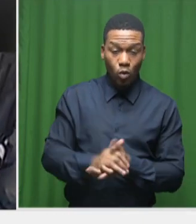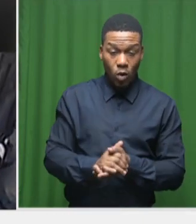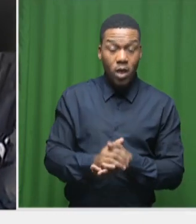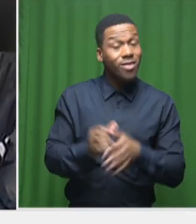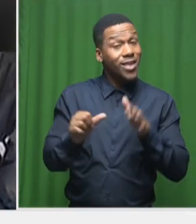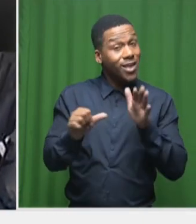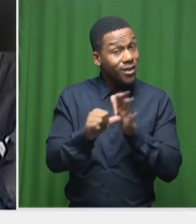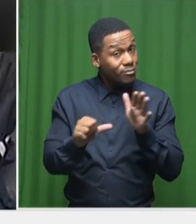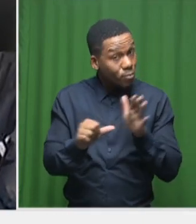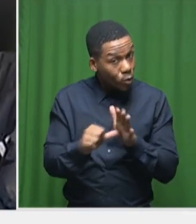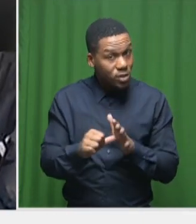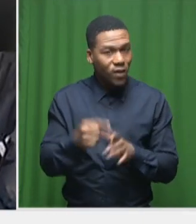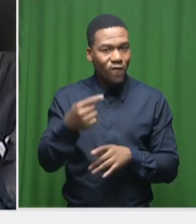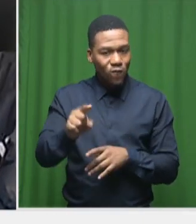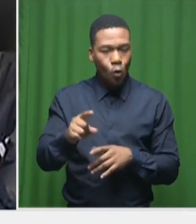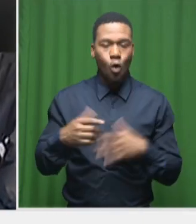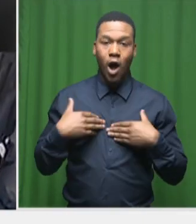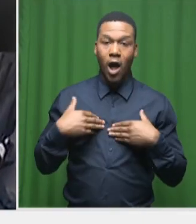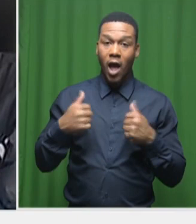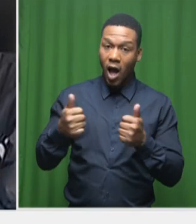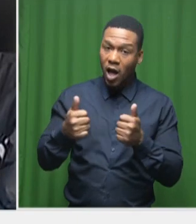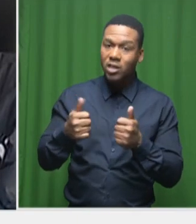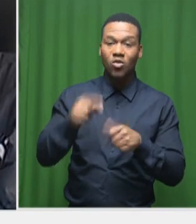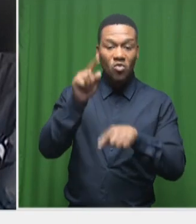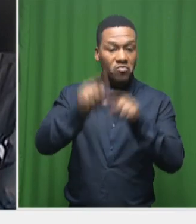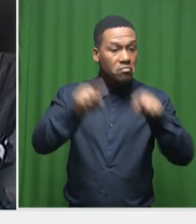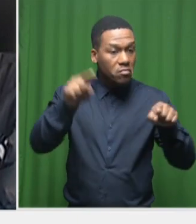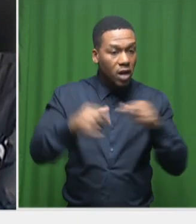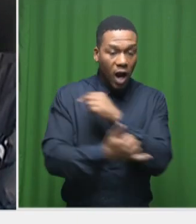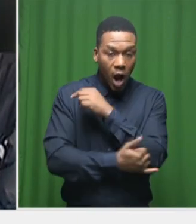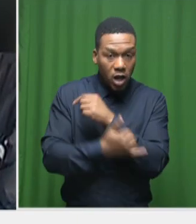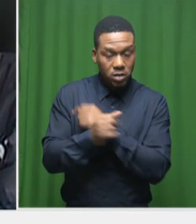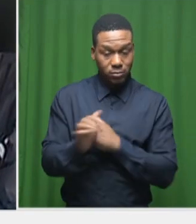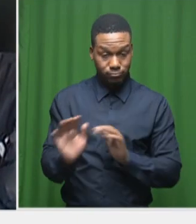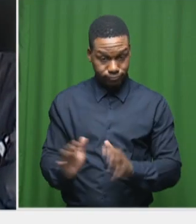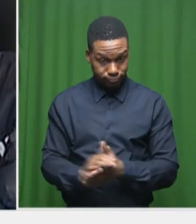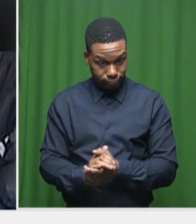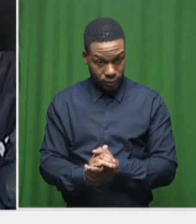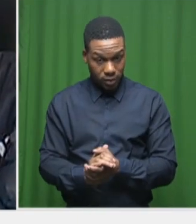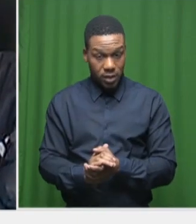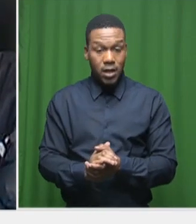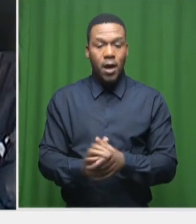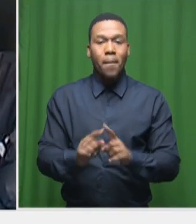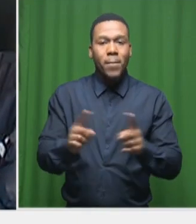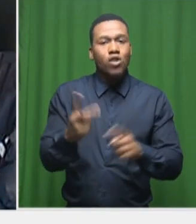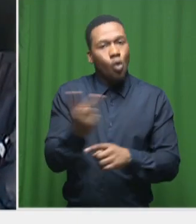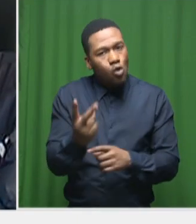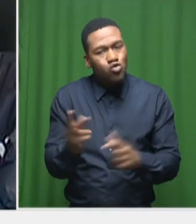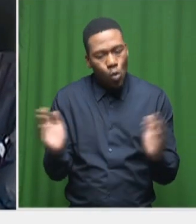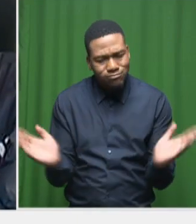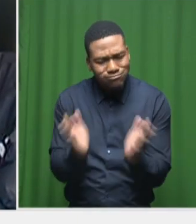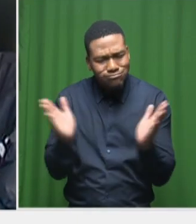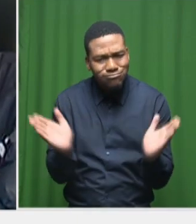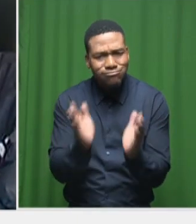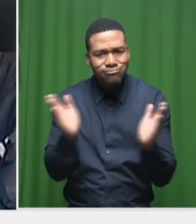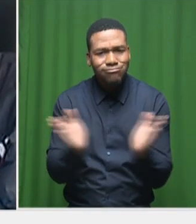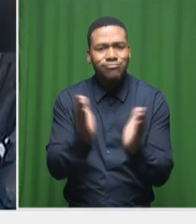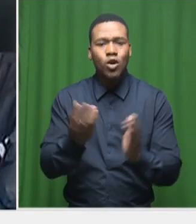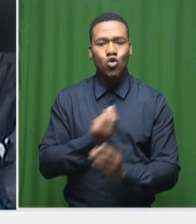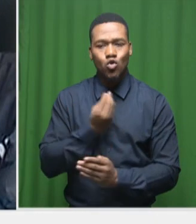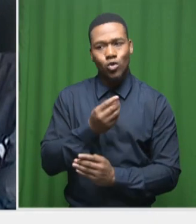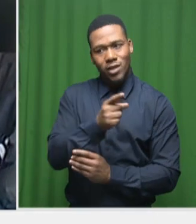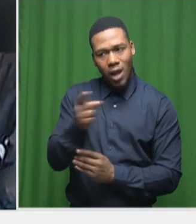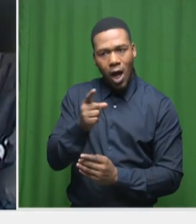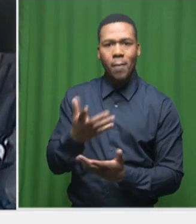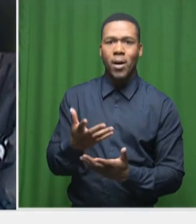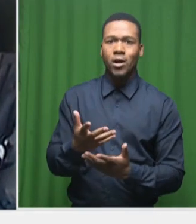for the health of countries. But I suppose what we need to do is to encourage the youth to embrace this technology and